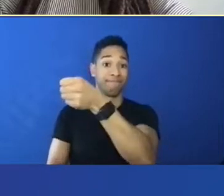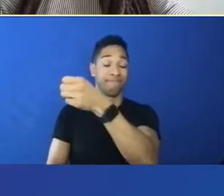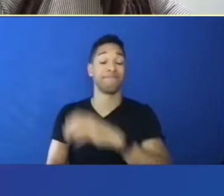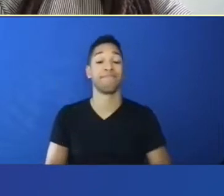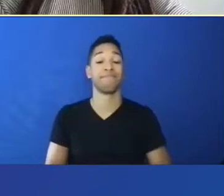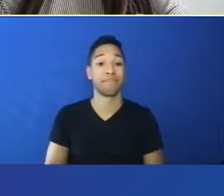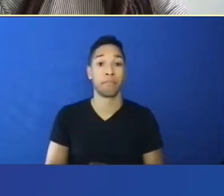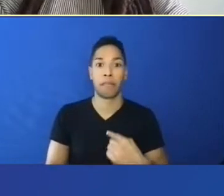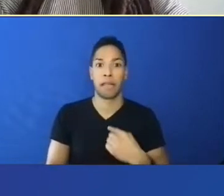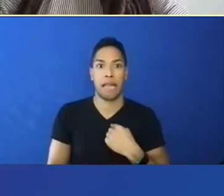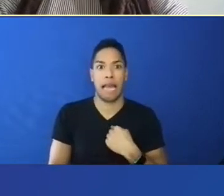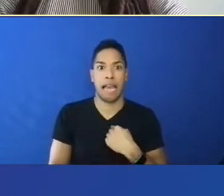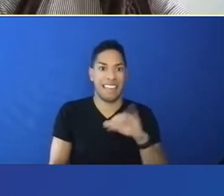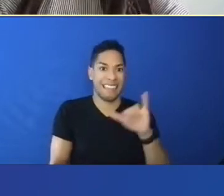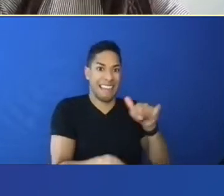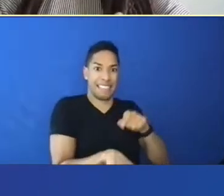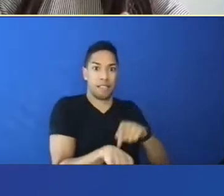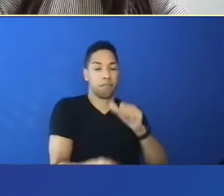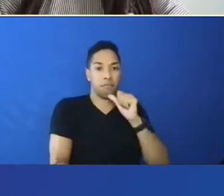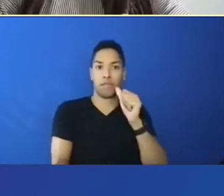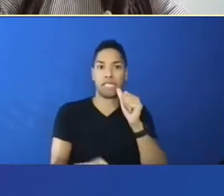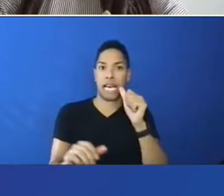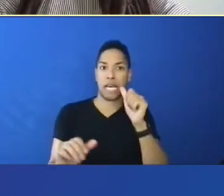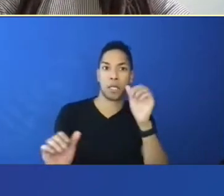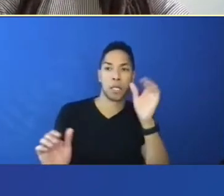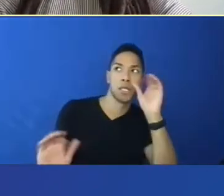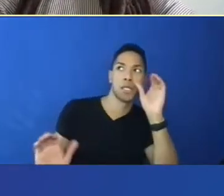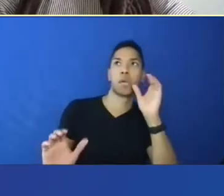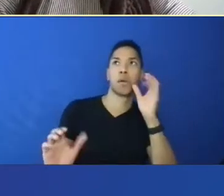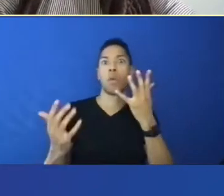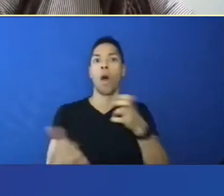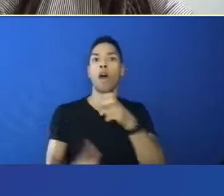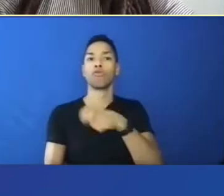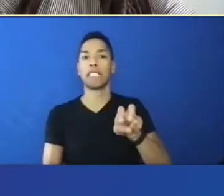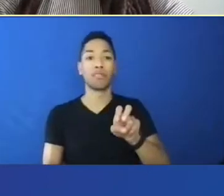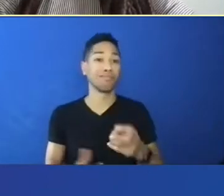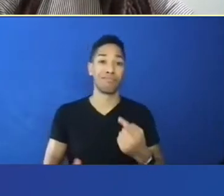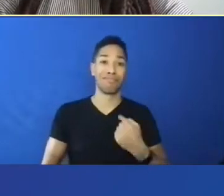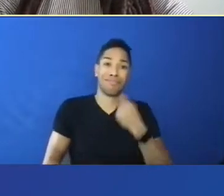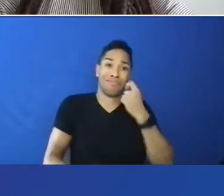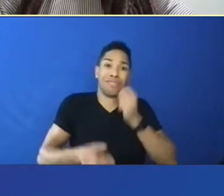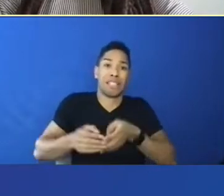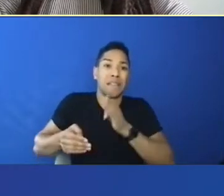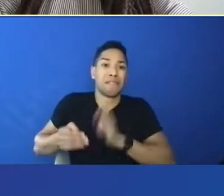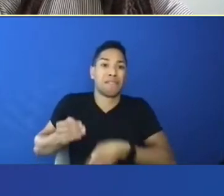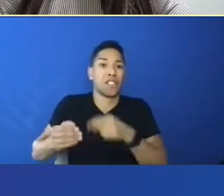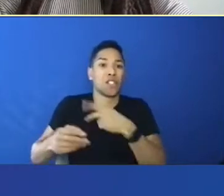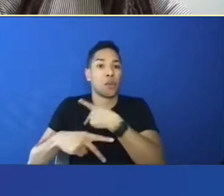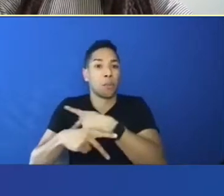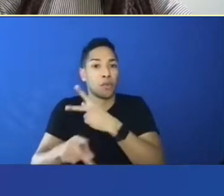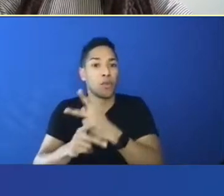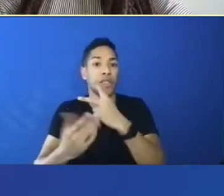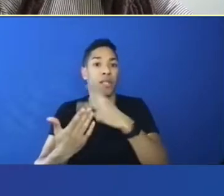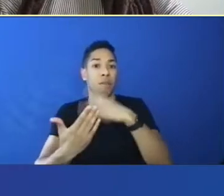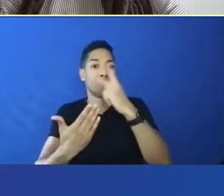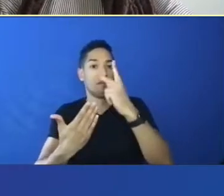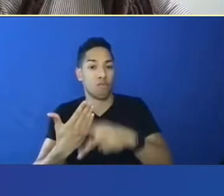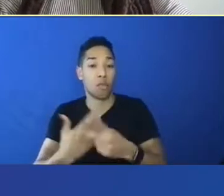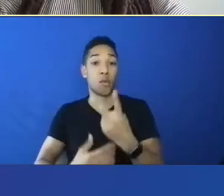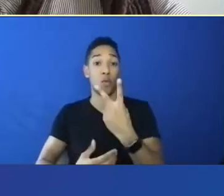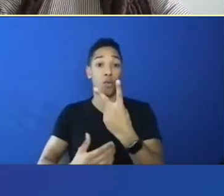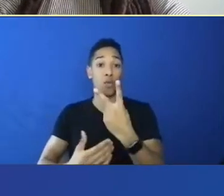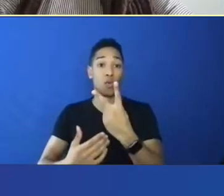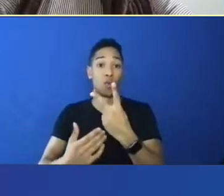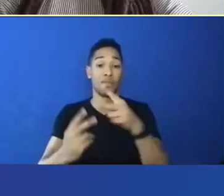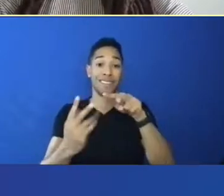I wasn't really looking for anything. I wasn't planning on transitioning. I had just actually completed producing and programming two